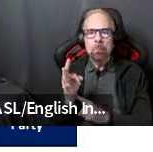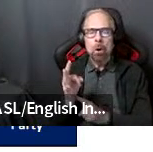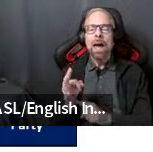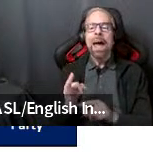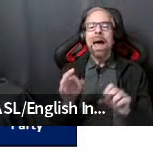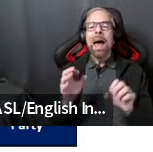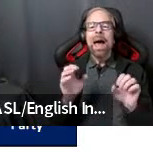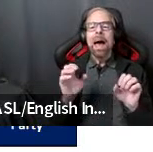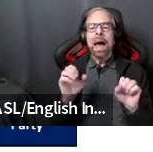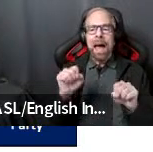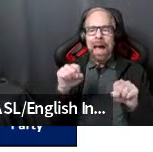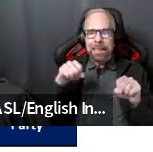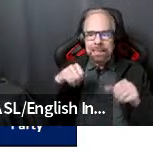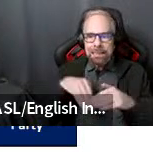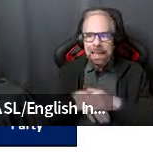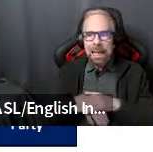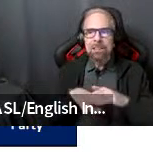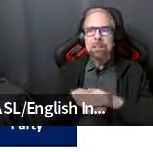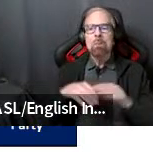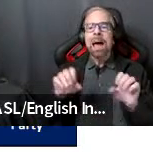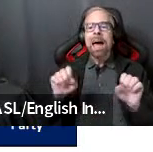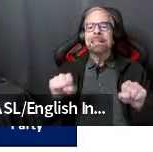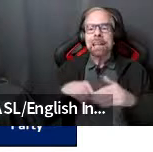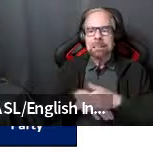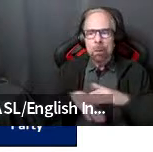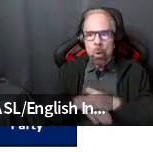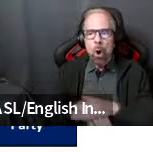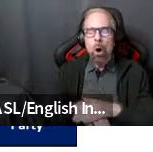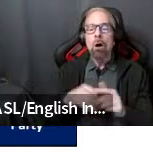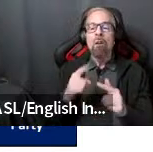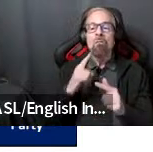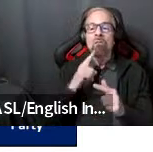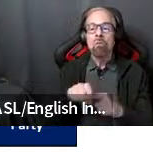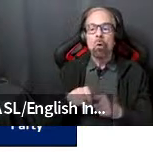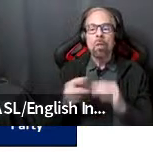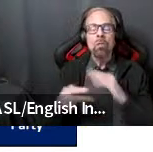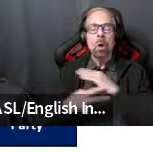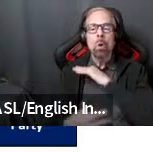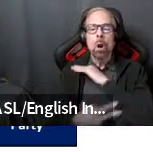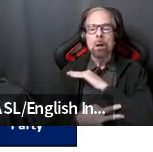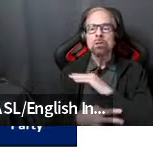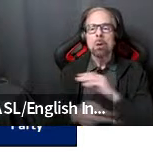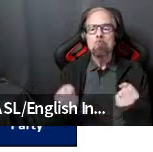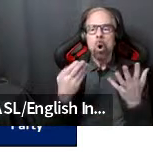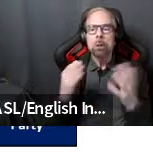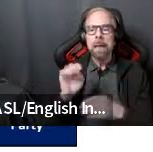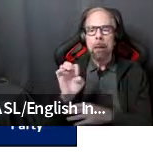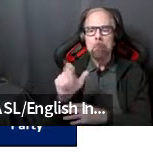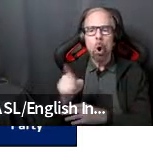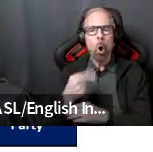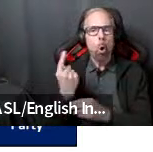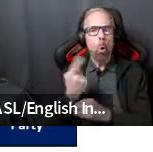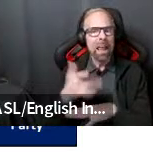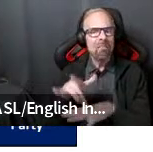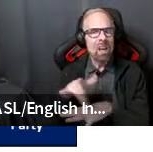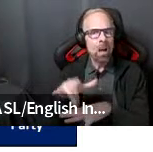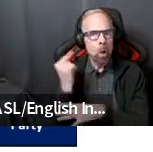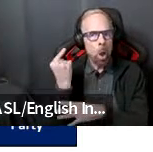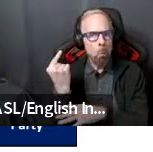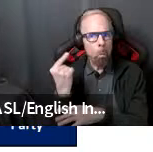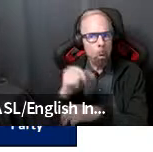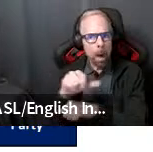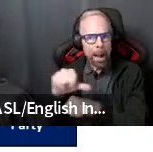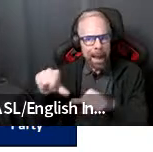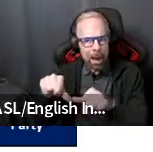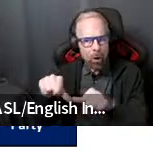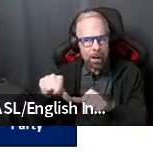accessible access to the bridge for multimodal use is only available at one point,